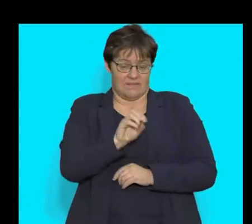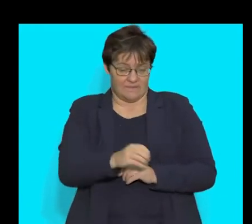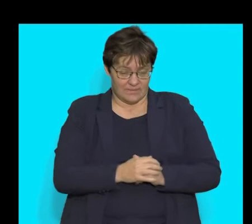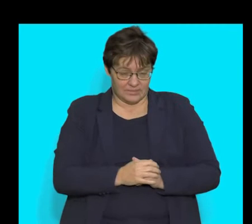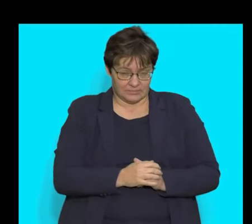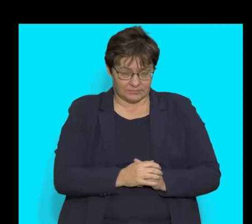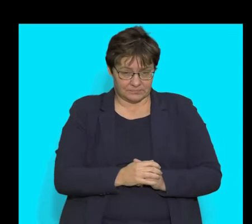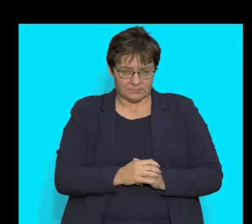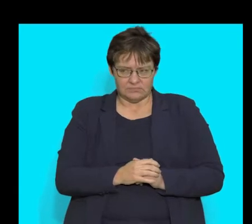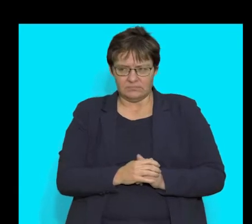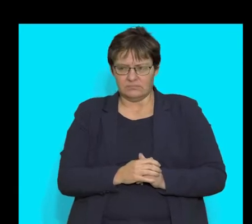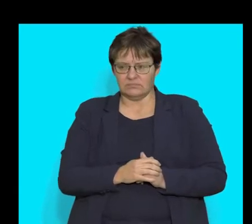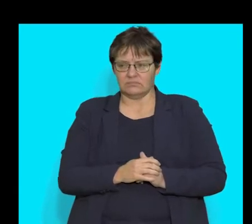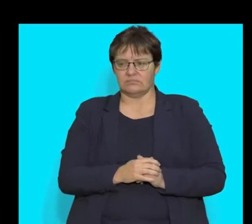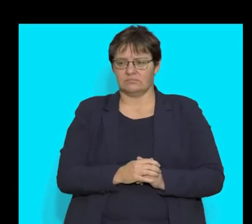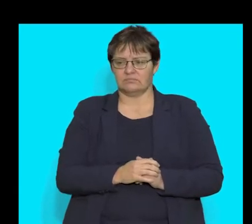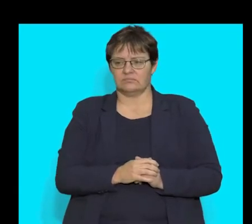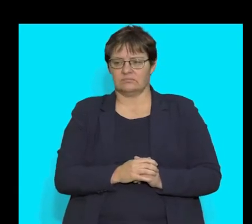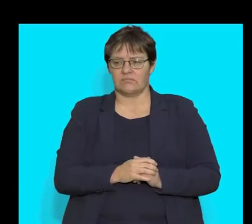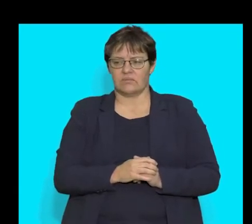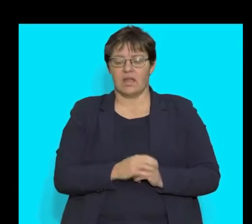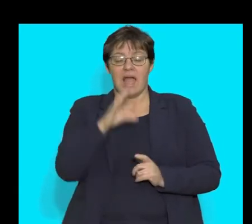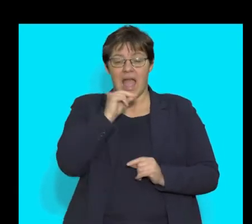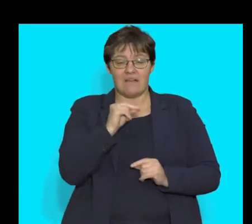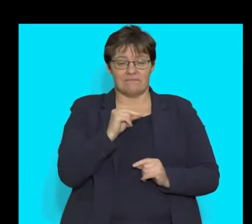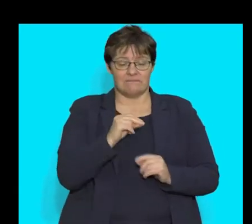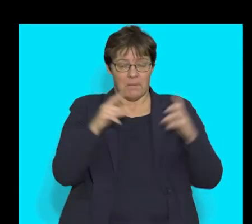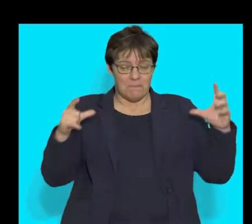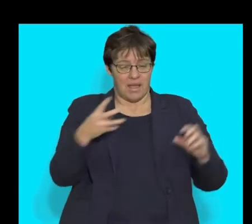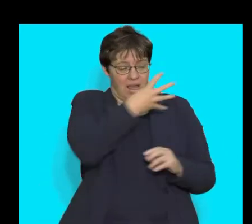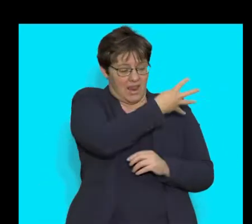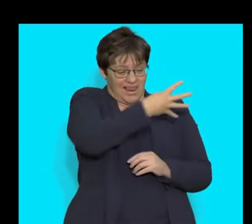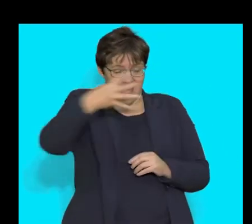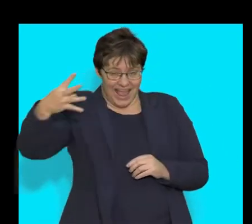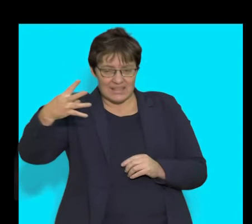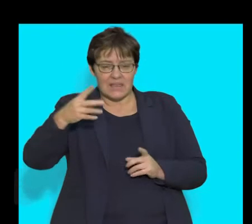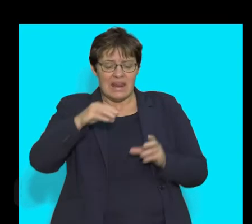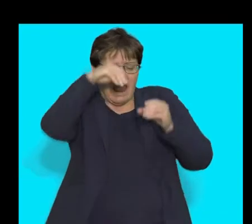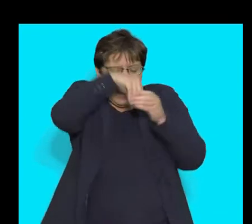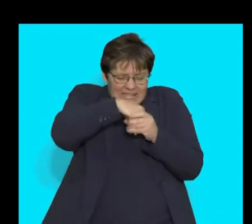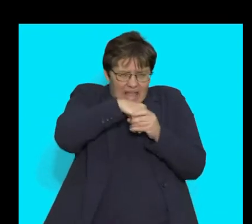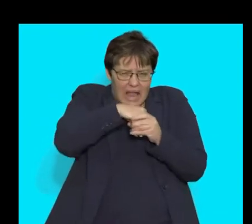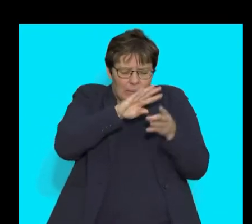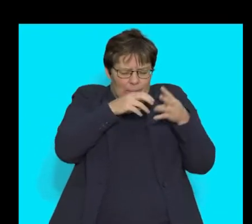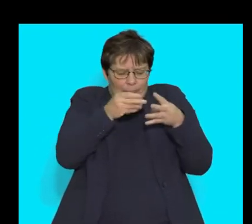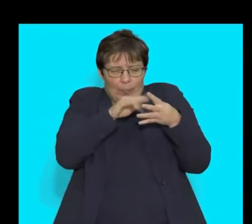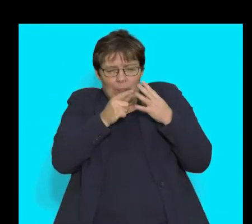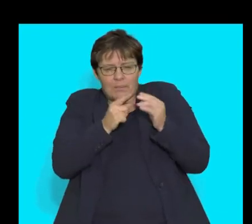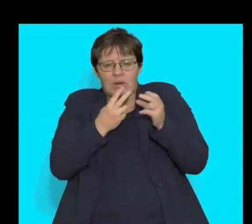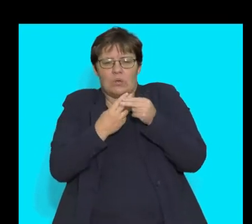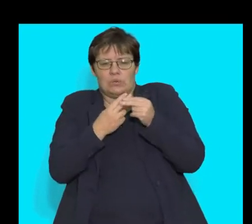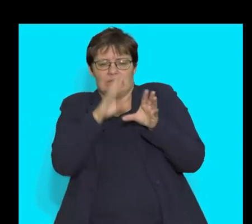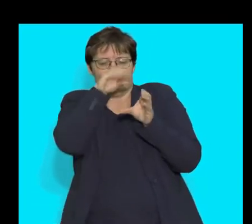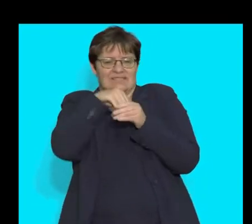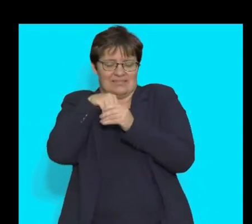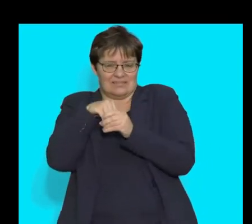are the bigger lines, and then you've got these smaller lines that represent different units. Now,